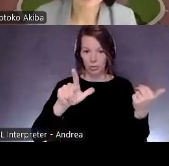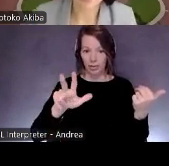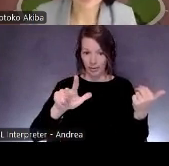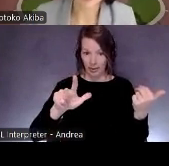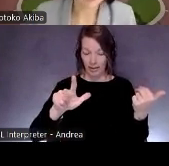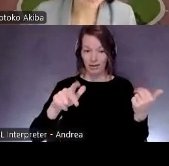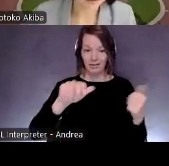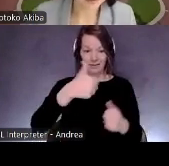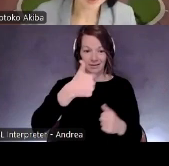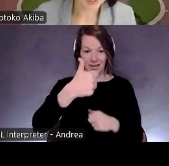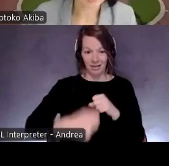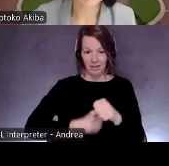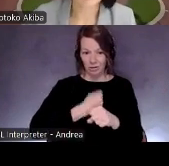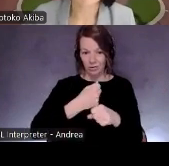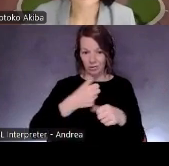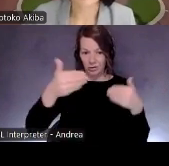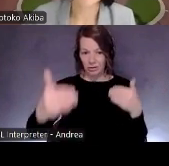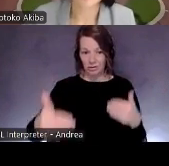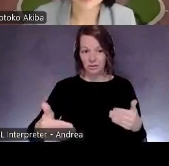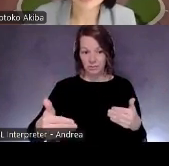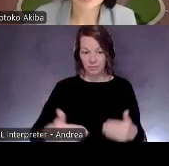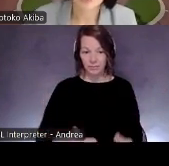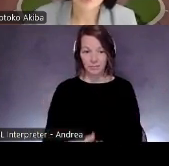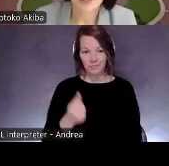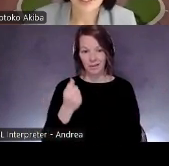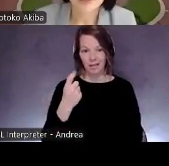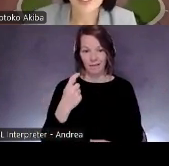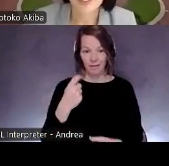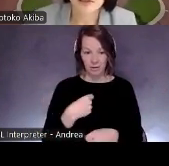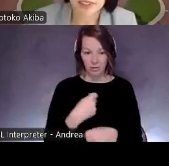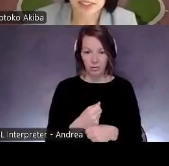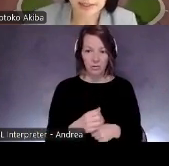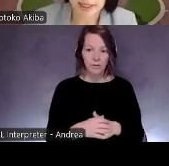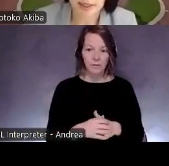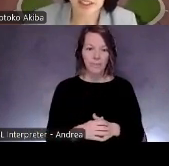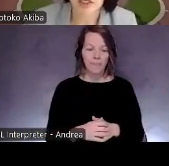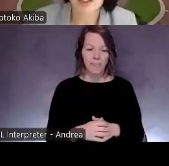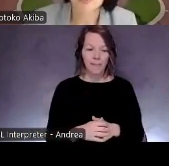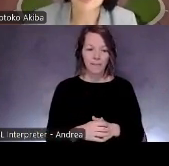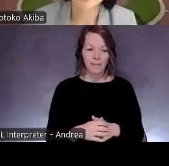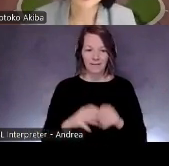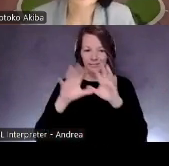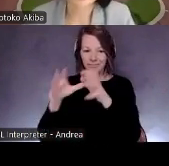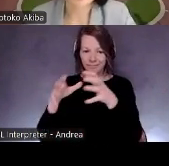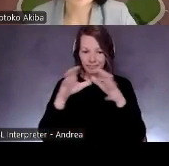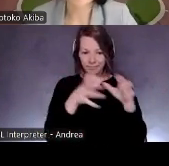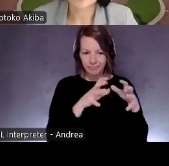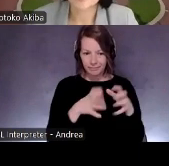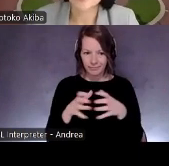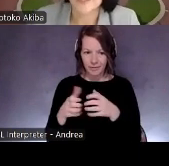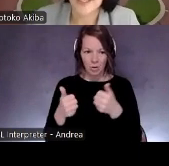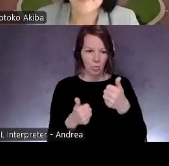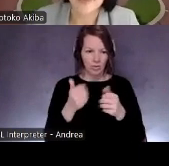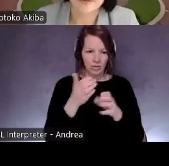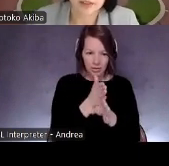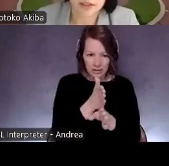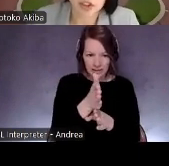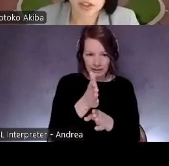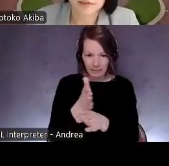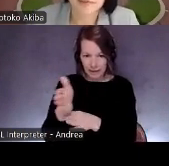so over the time span of 11 years, and categorized them in terms of disciplinary fields